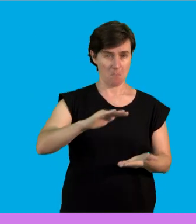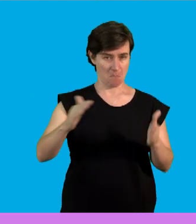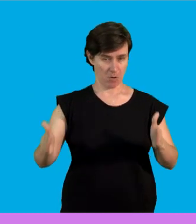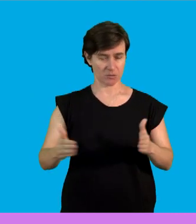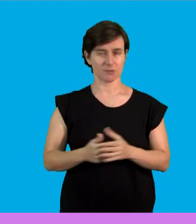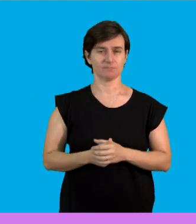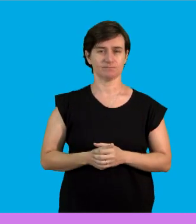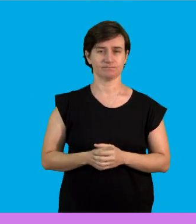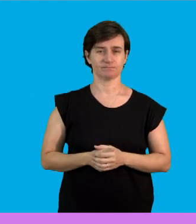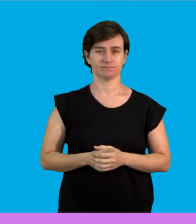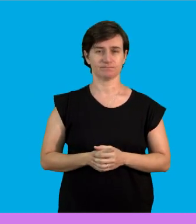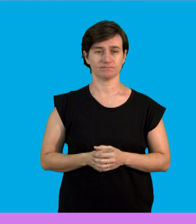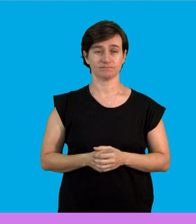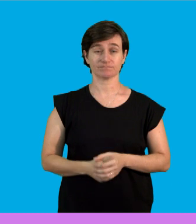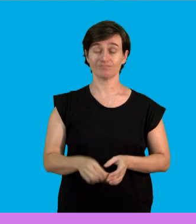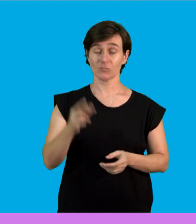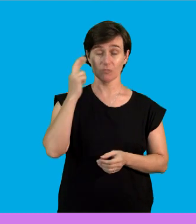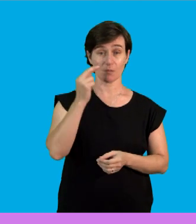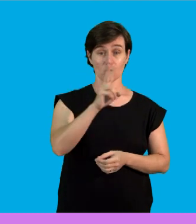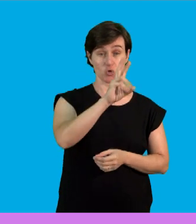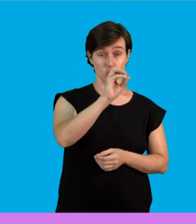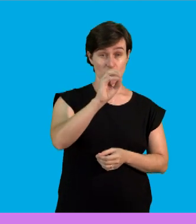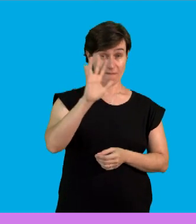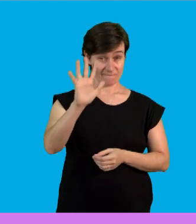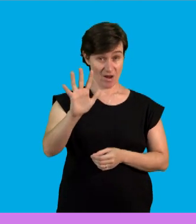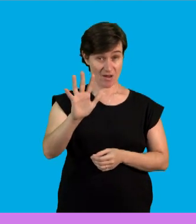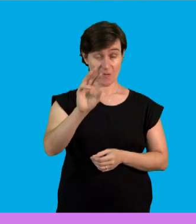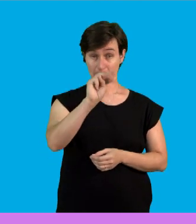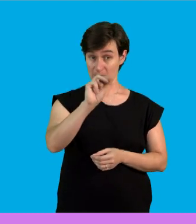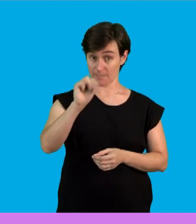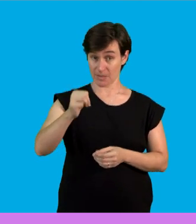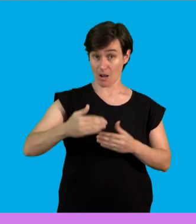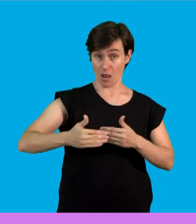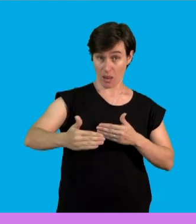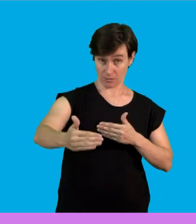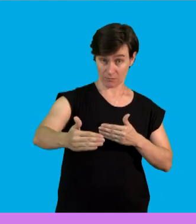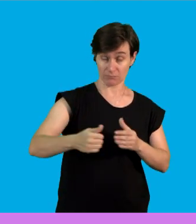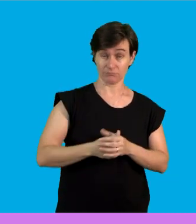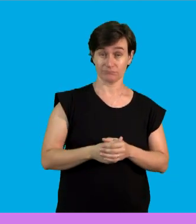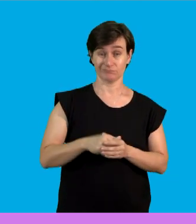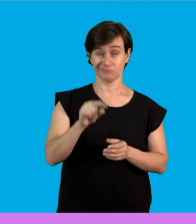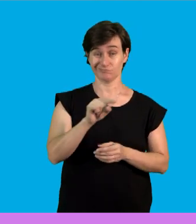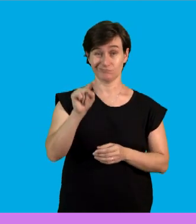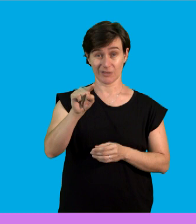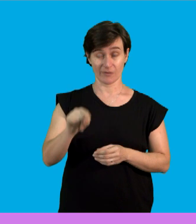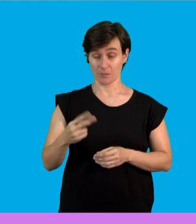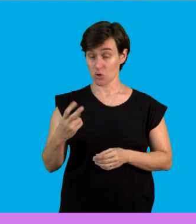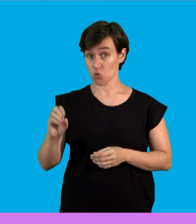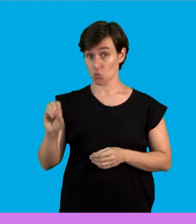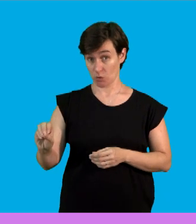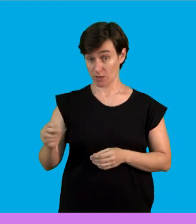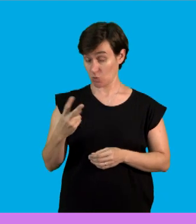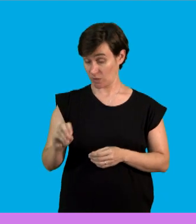of this box. Remember, it is 205 millimeters long divided by